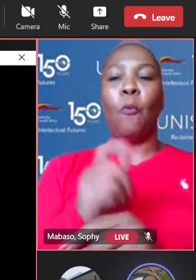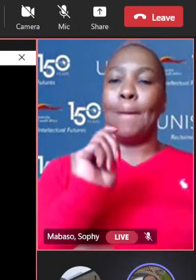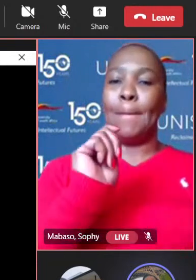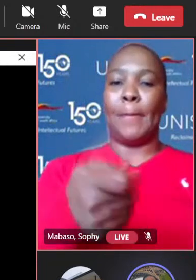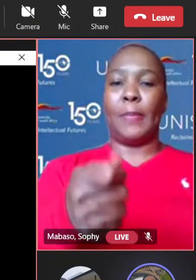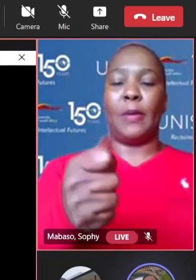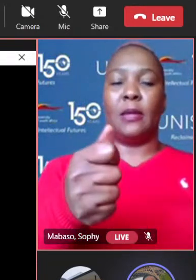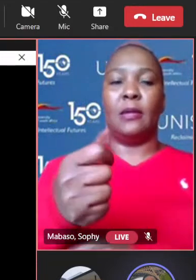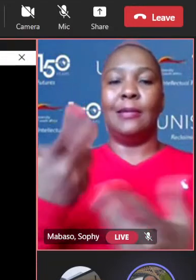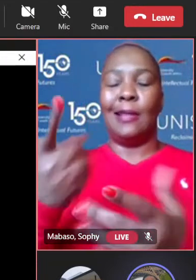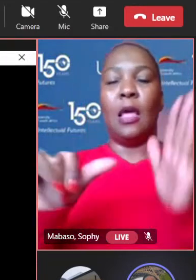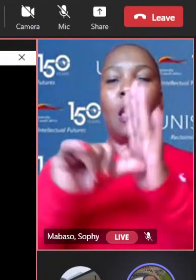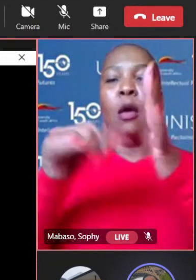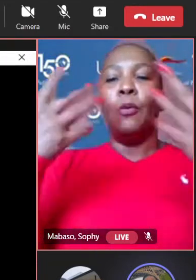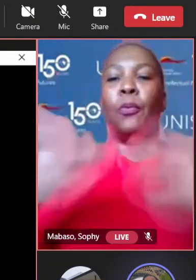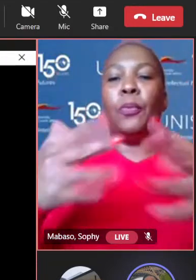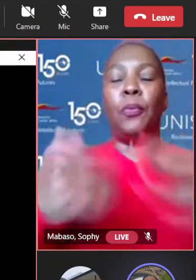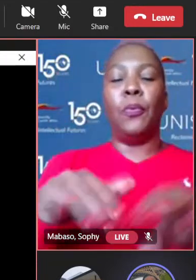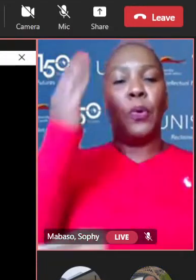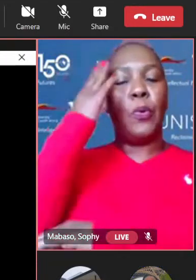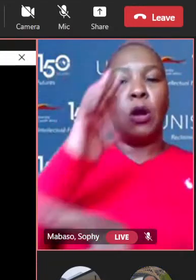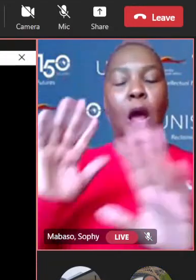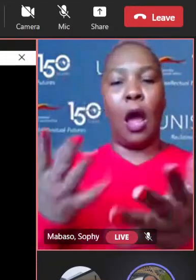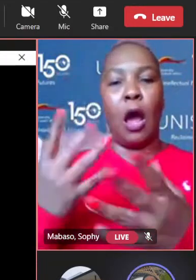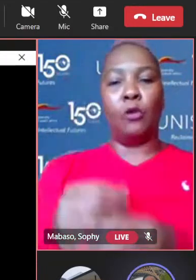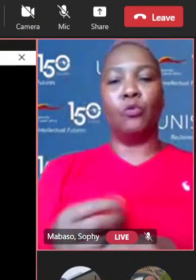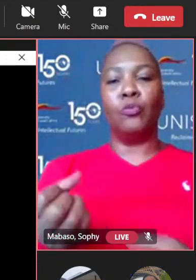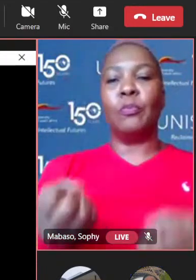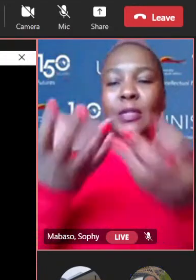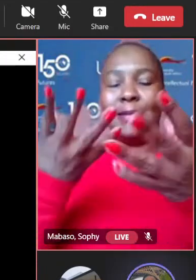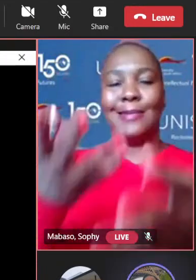to know how to prevent plagiarism.